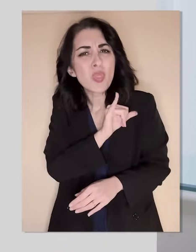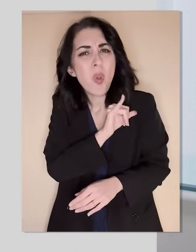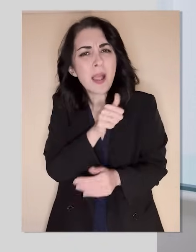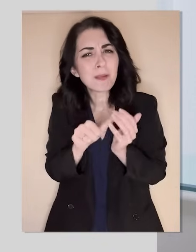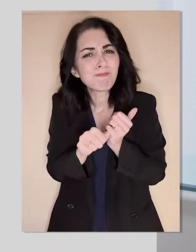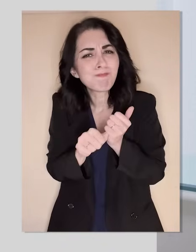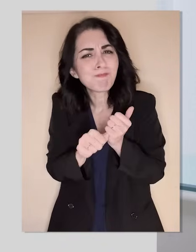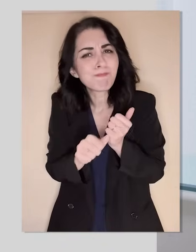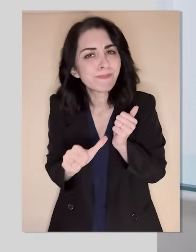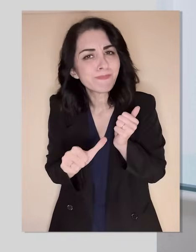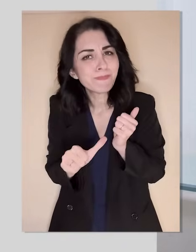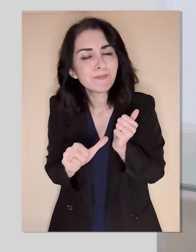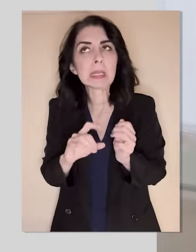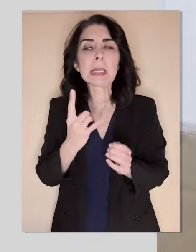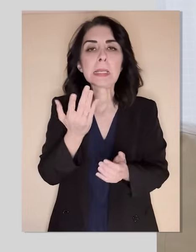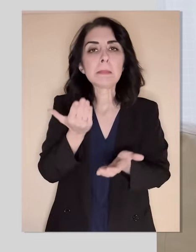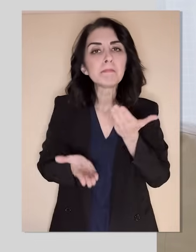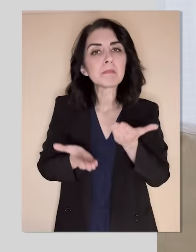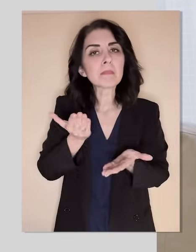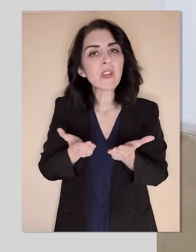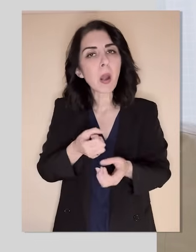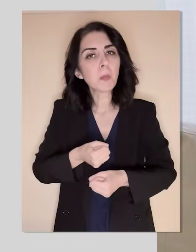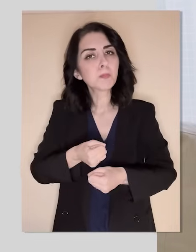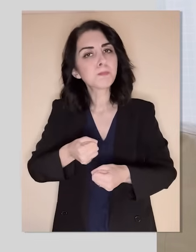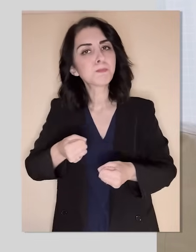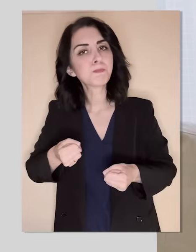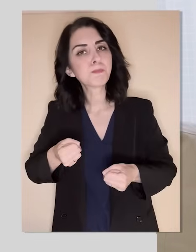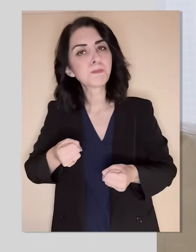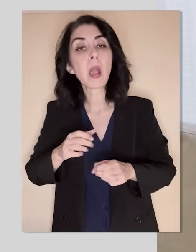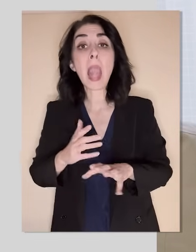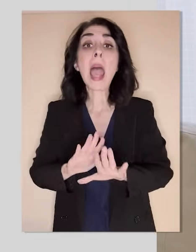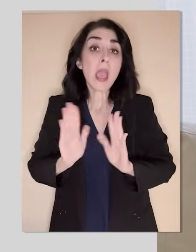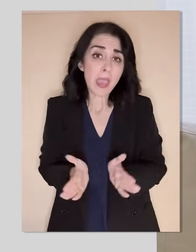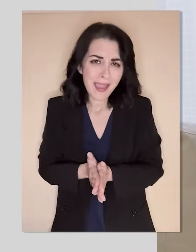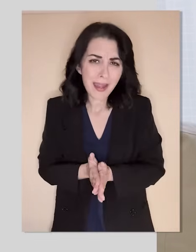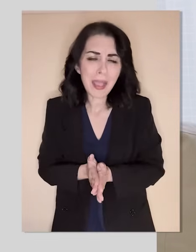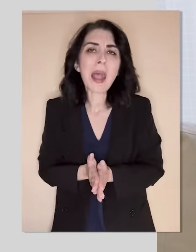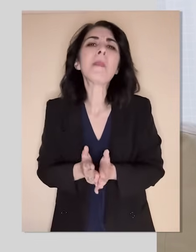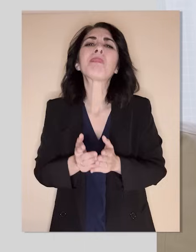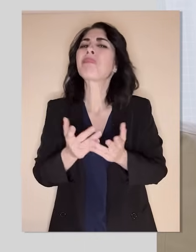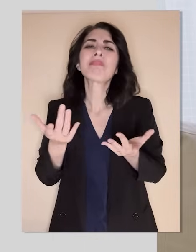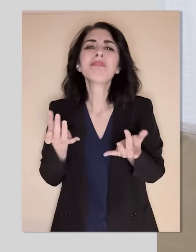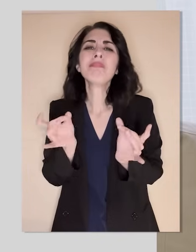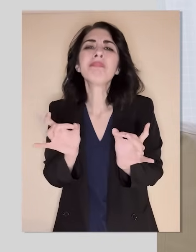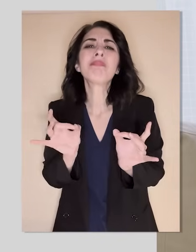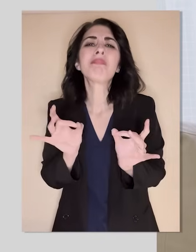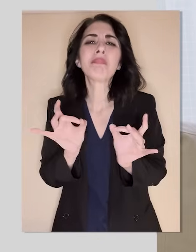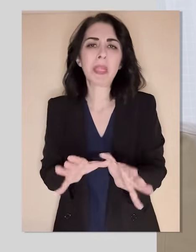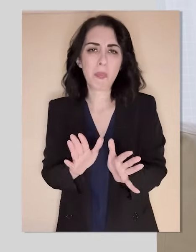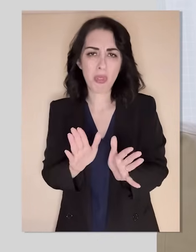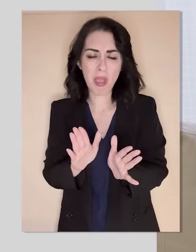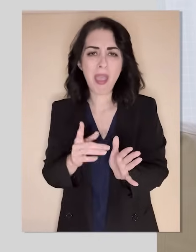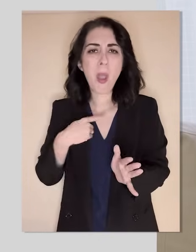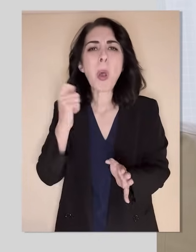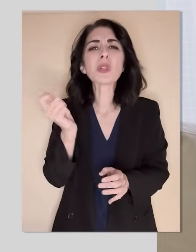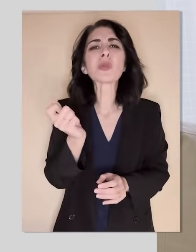well in their really safety profile. Yeah, I really see almost non-constipation with one particular drug more than others, mm-hmm. but any Indeed. Of